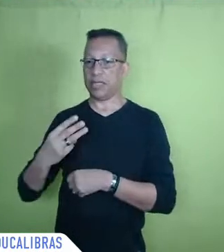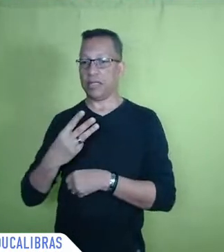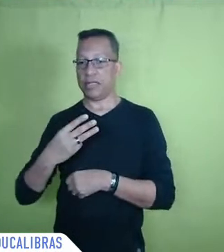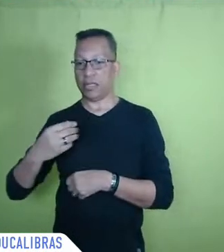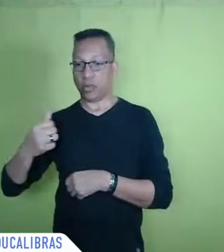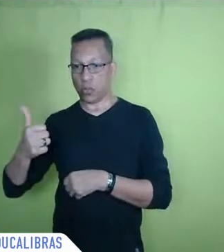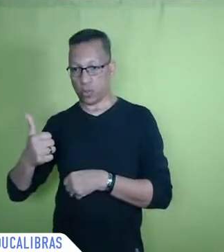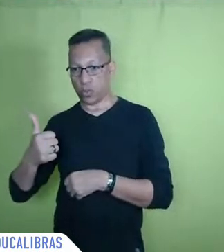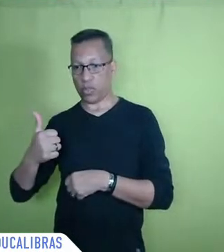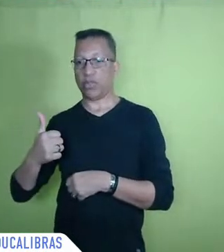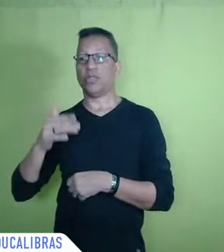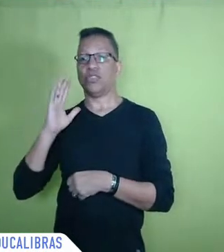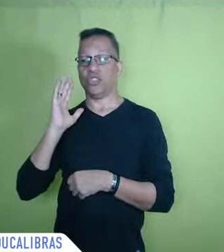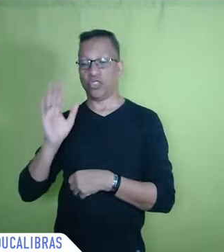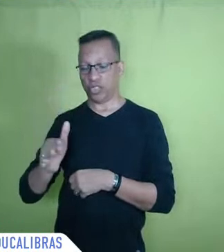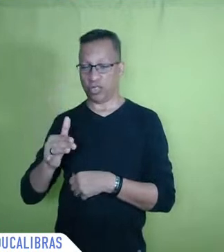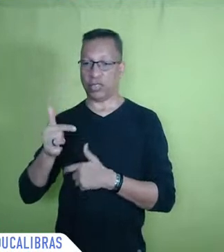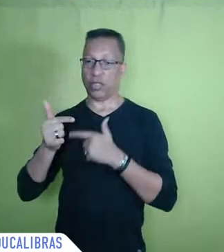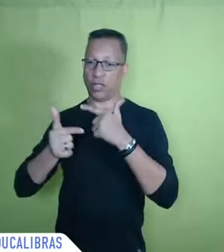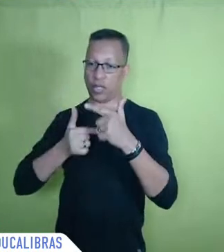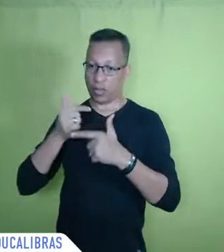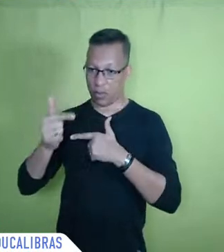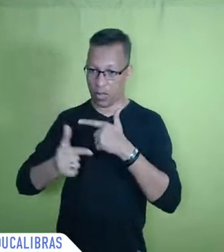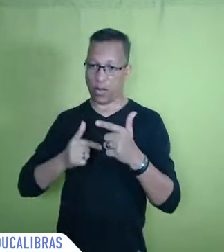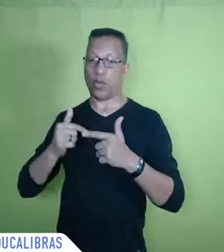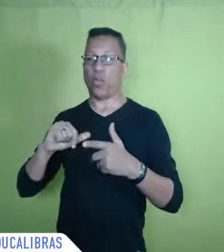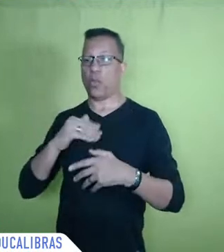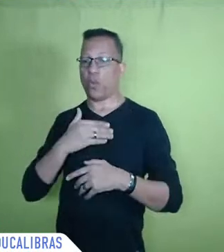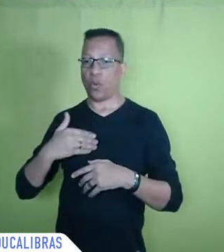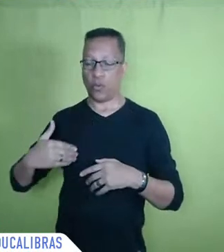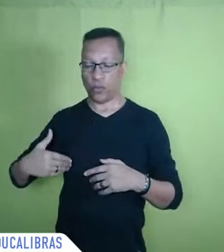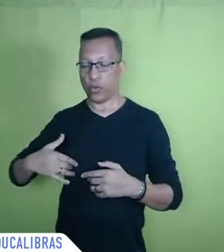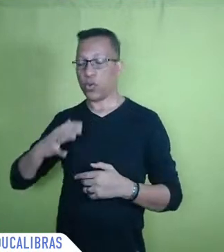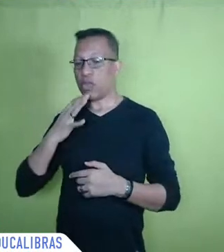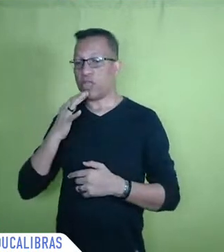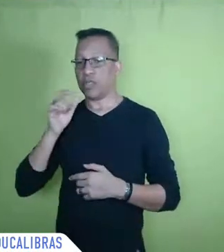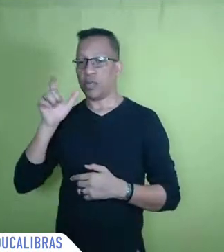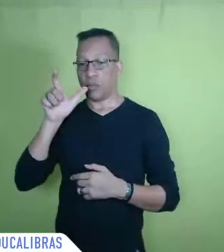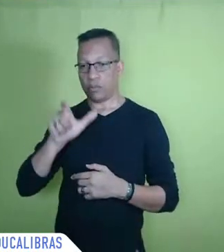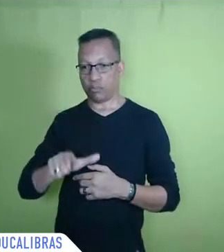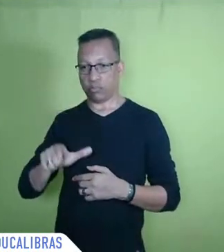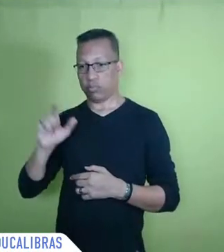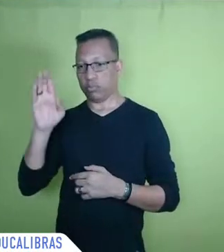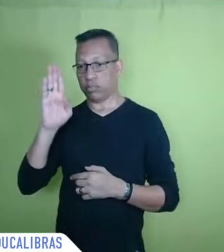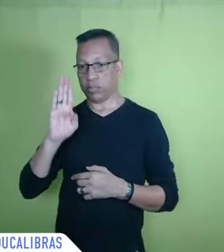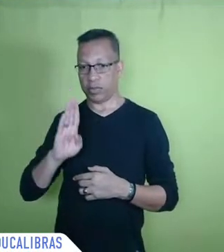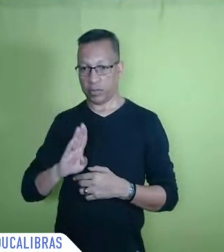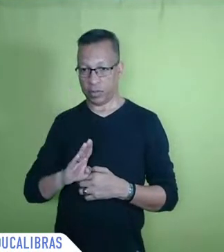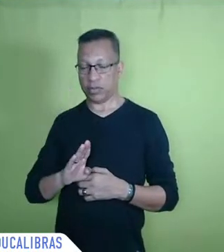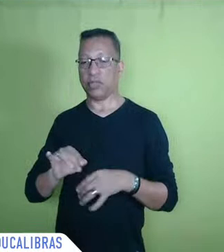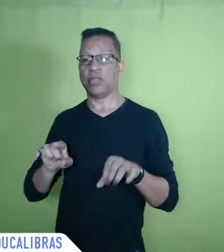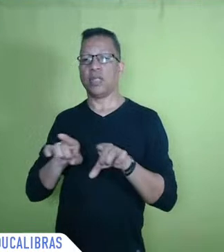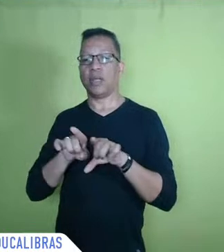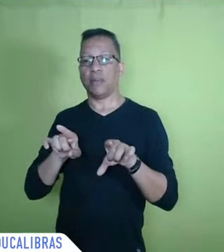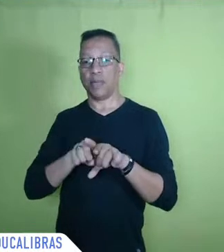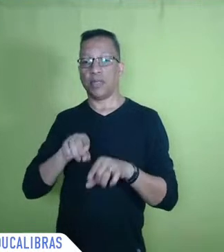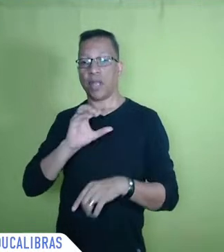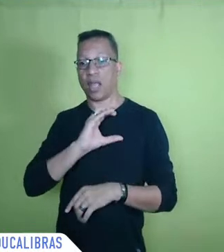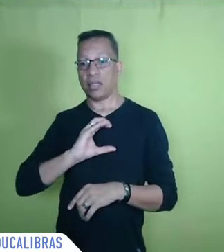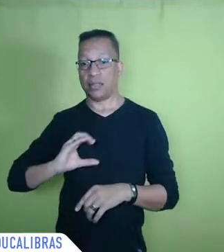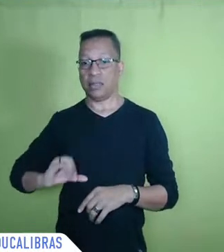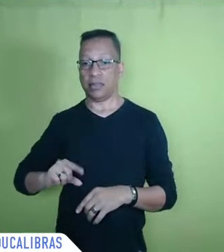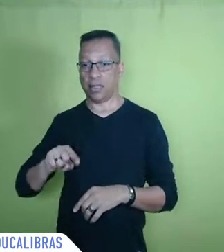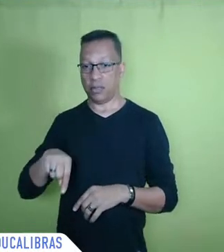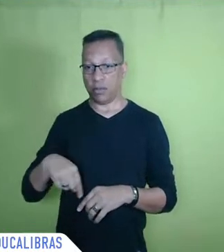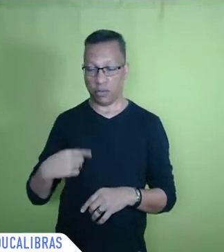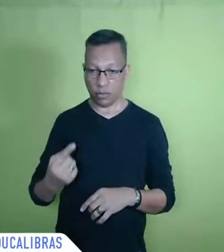I've been serving my country for 31 years now, and I know a bit of our history. And considering